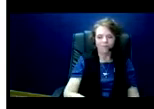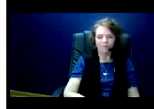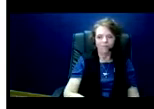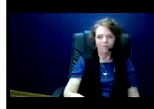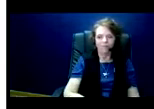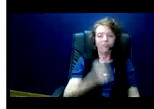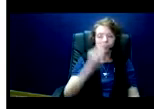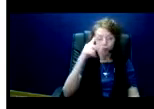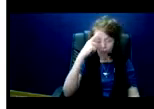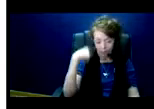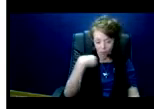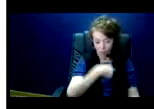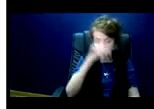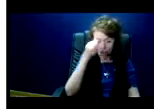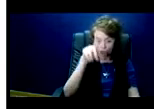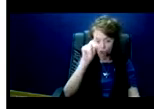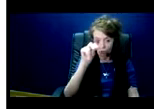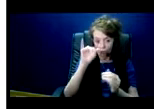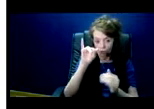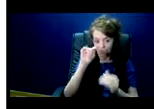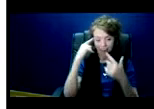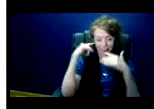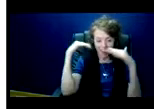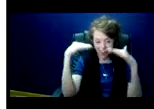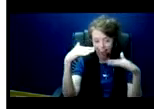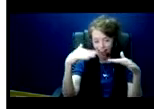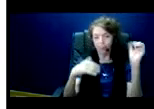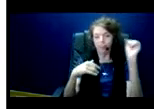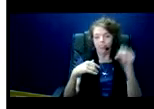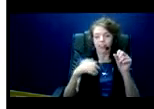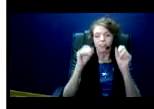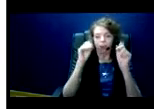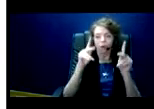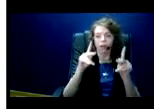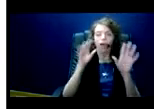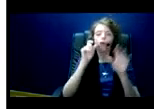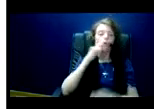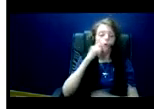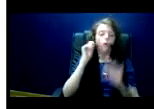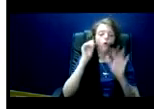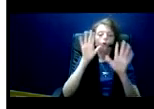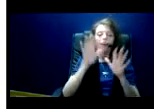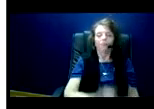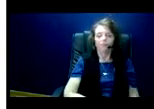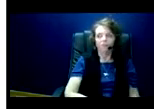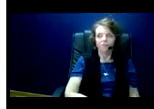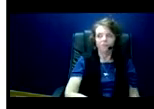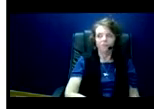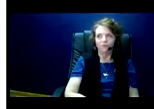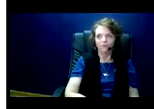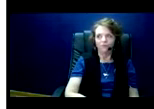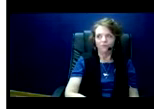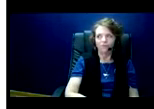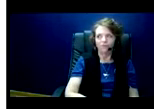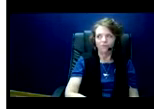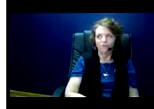You think we should do it loud? Yes. Cool. Okay, great. So Linda will count. Hold on 1 second, 2, 3, Linda.